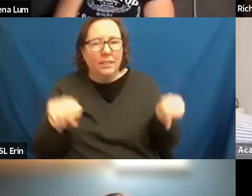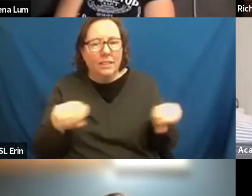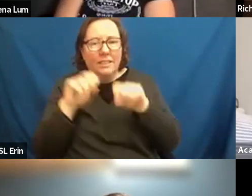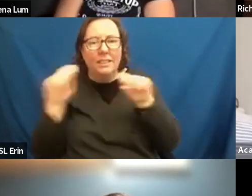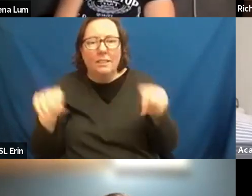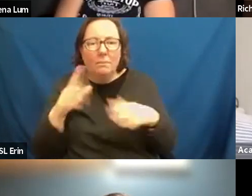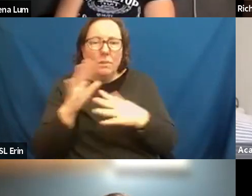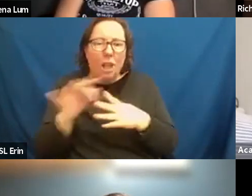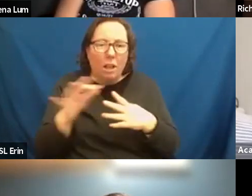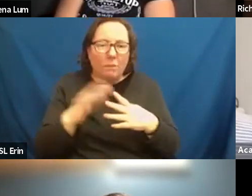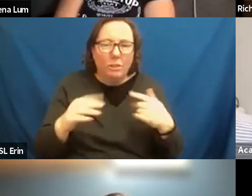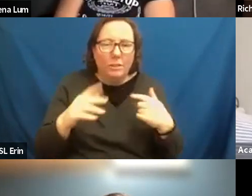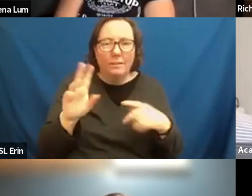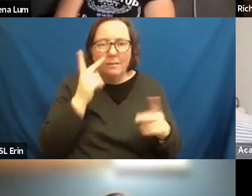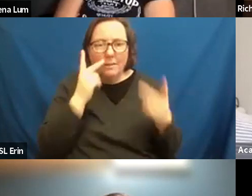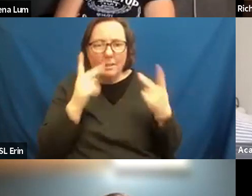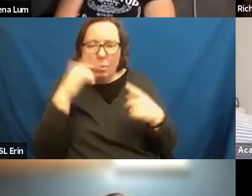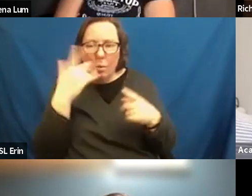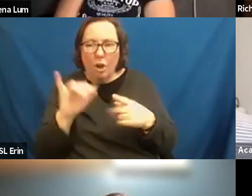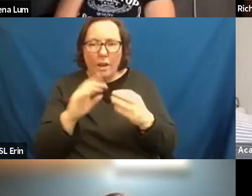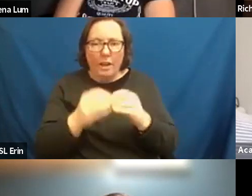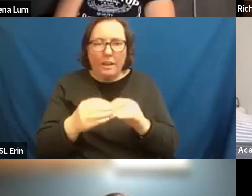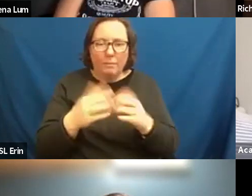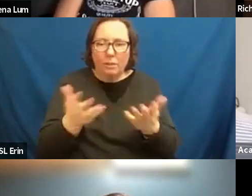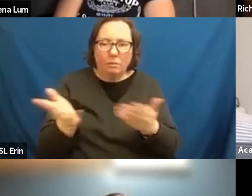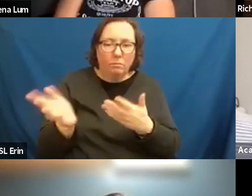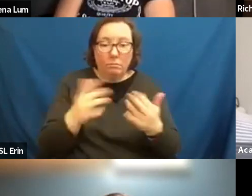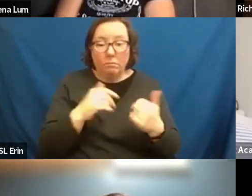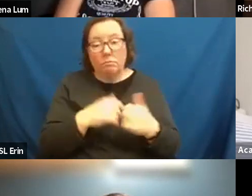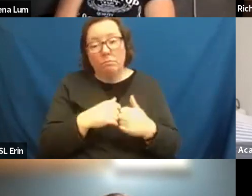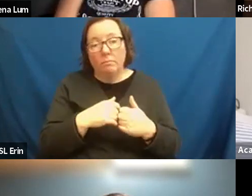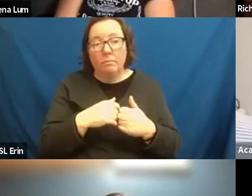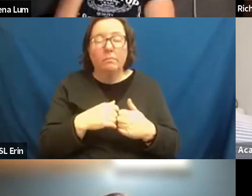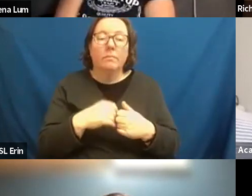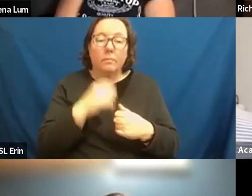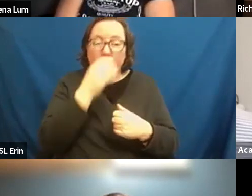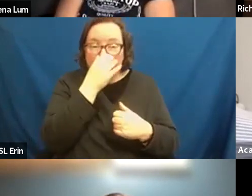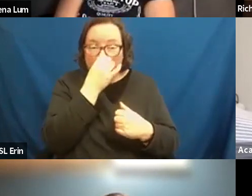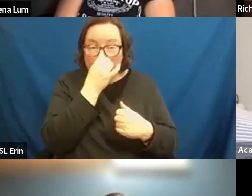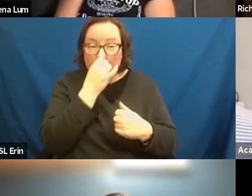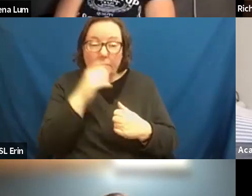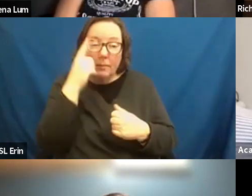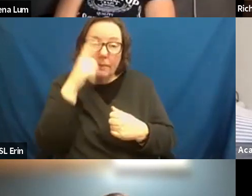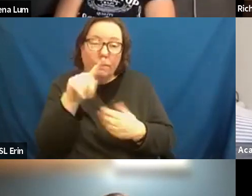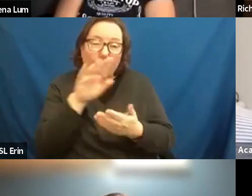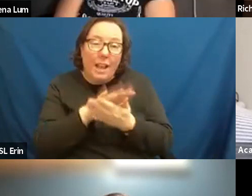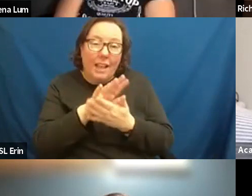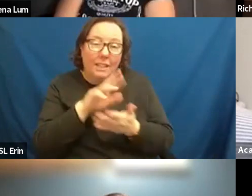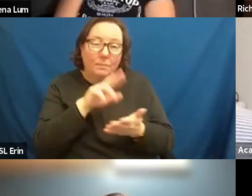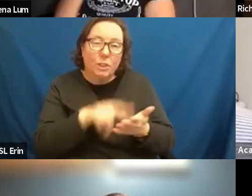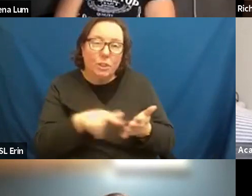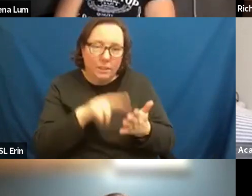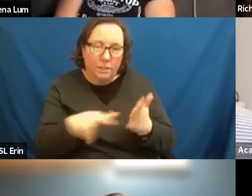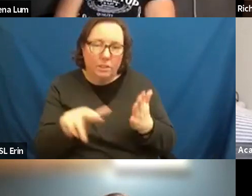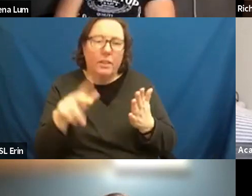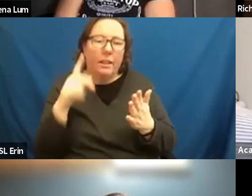options and see how they work out. In terms of the academic research, I think that you'd have